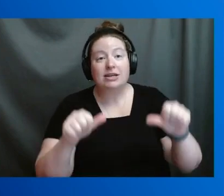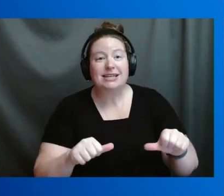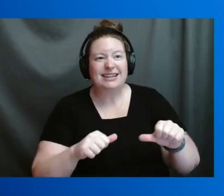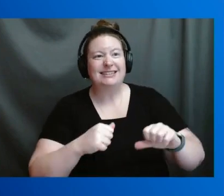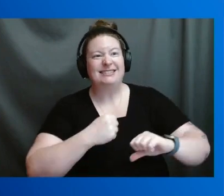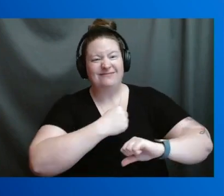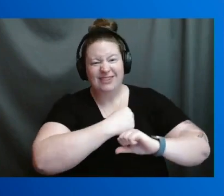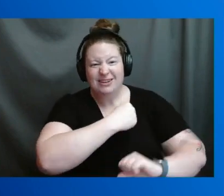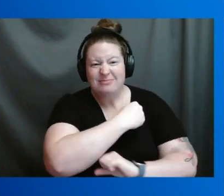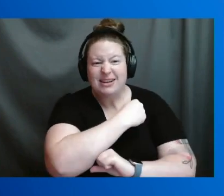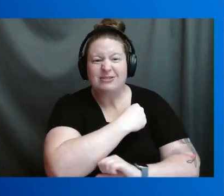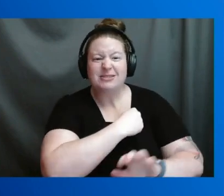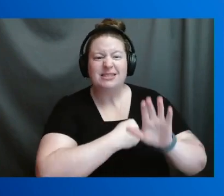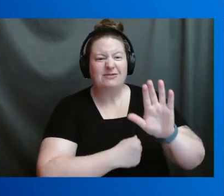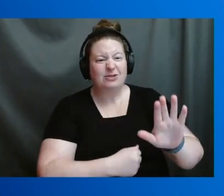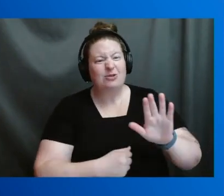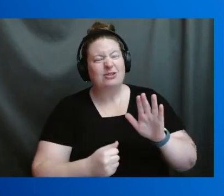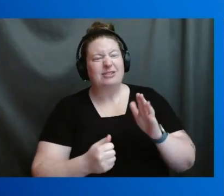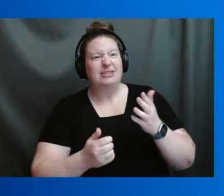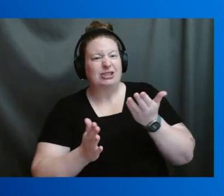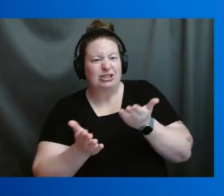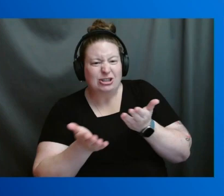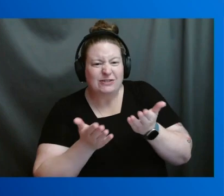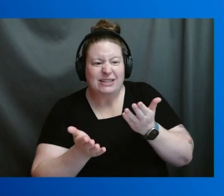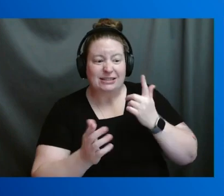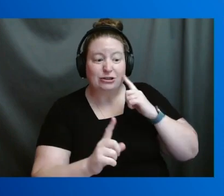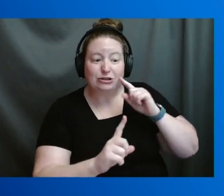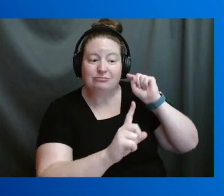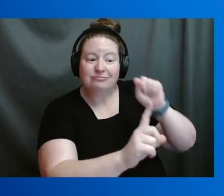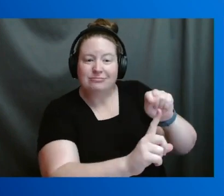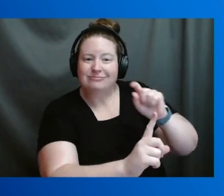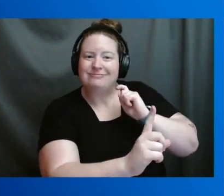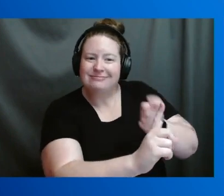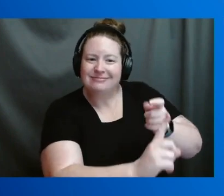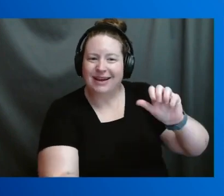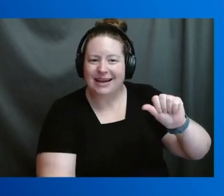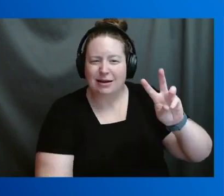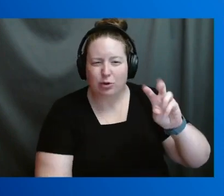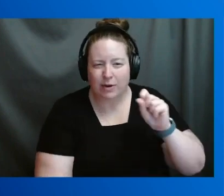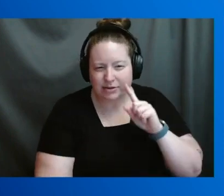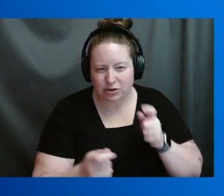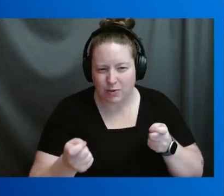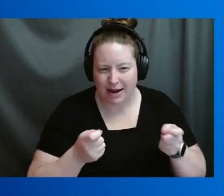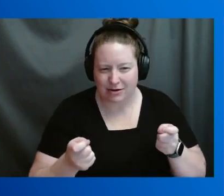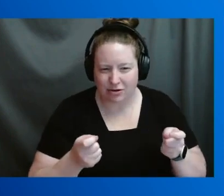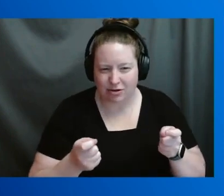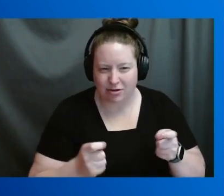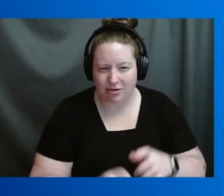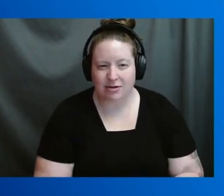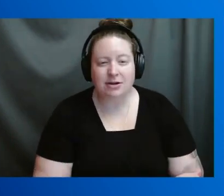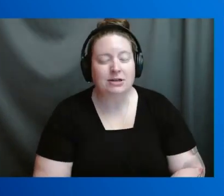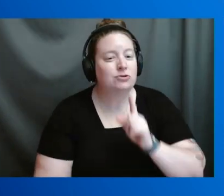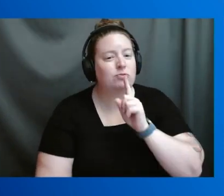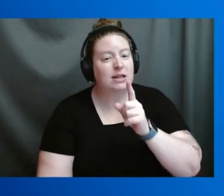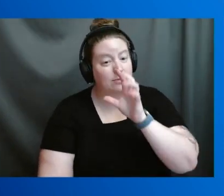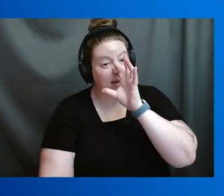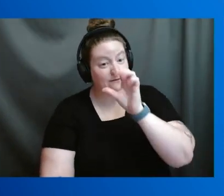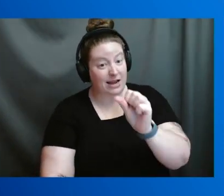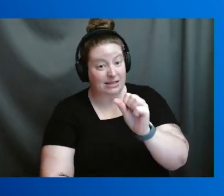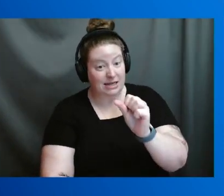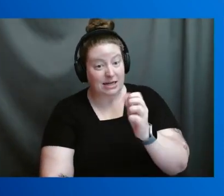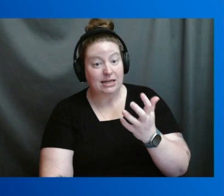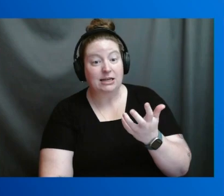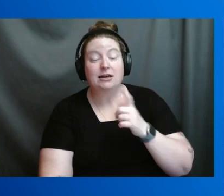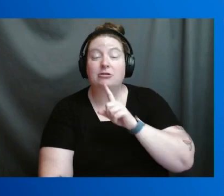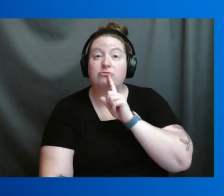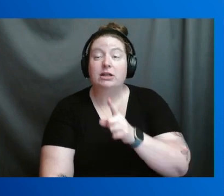primitives over to providers such as AWS to handle on your behalf. And I think what's been really fascinating to watch is we have gone from essentially